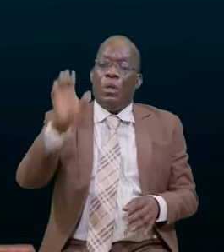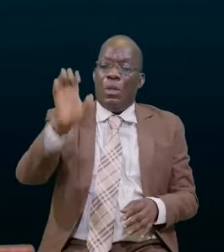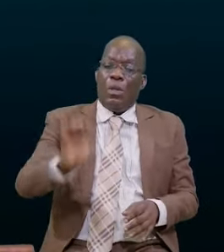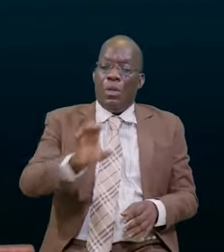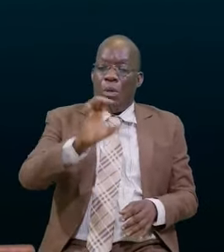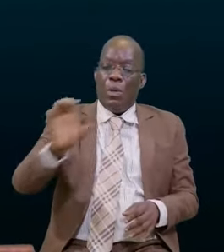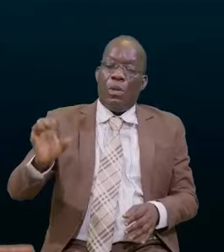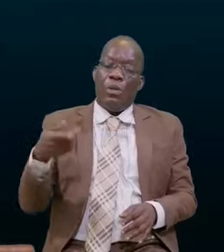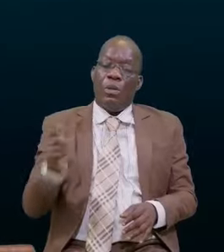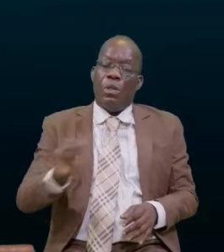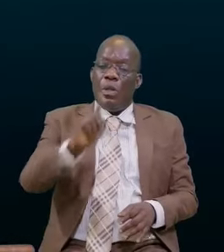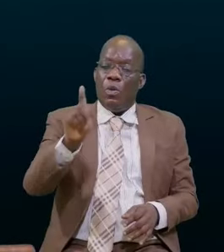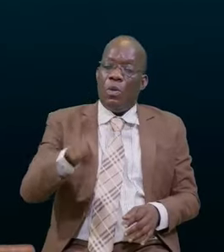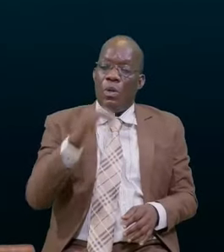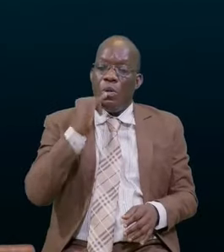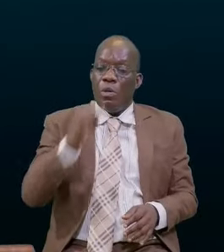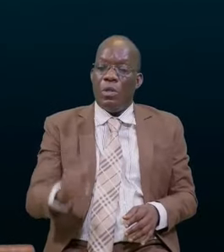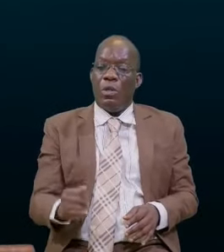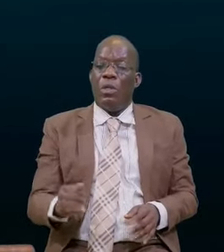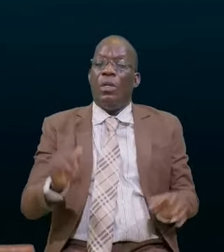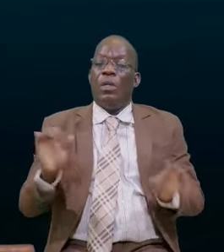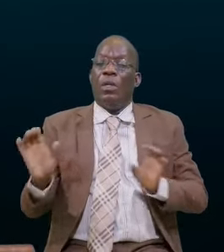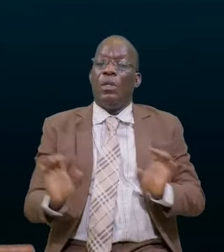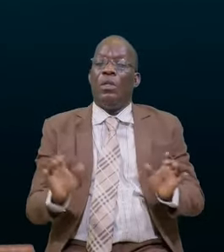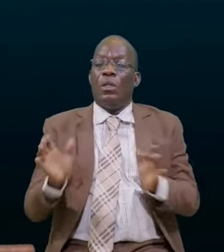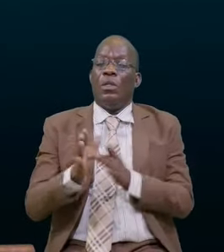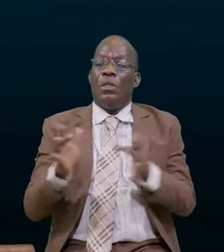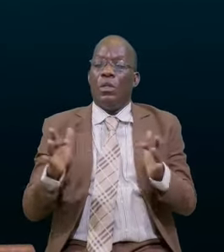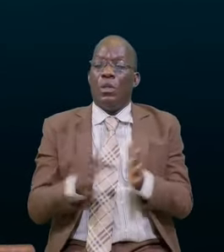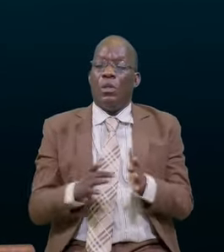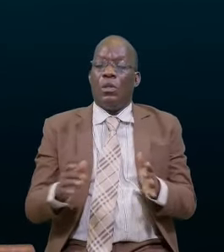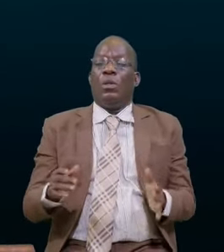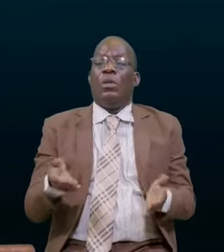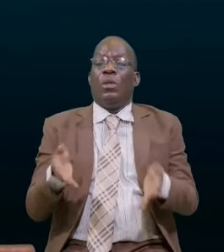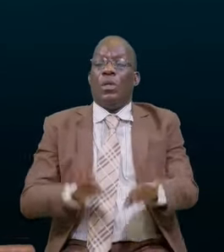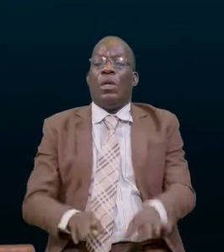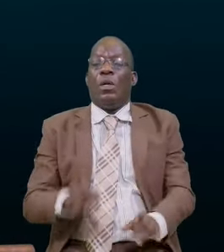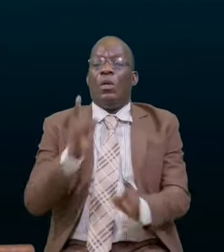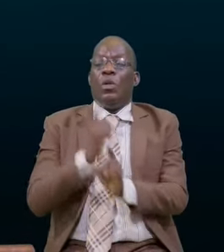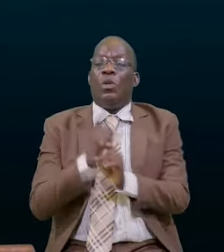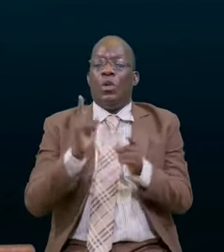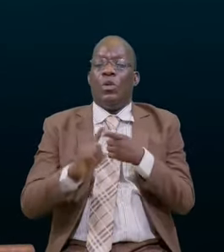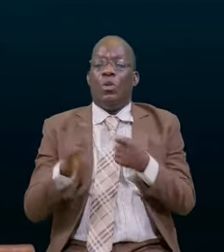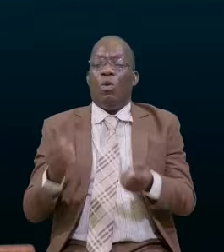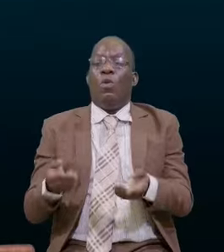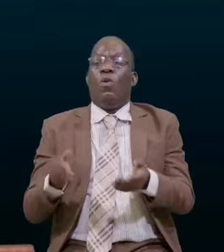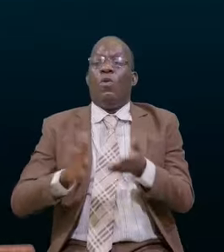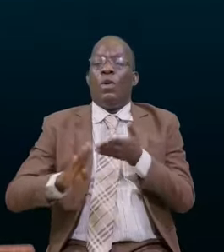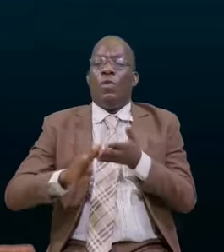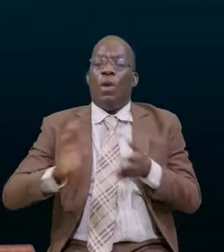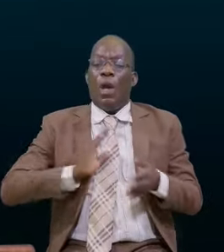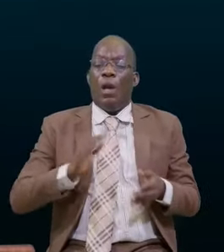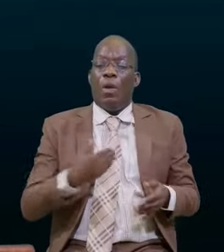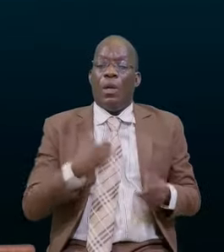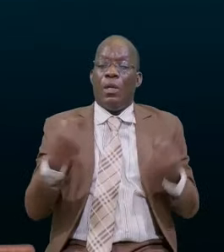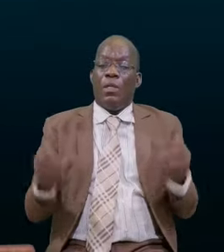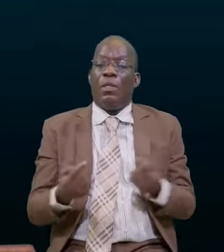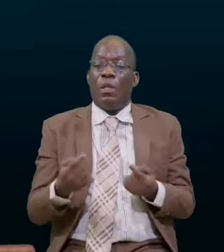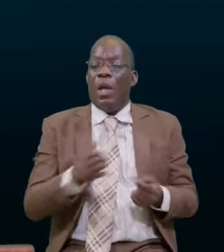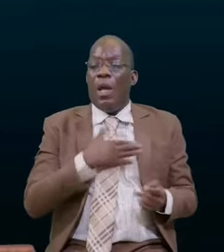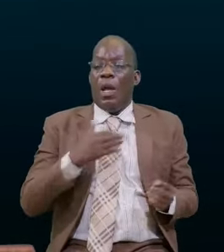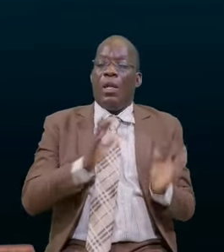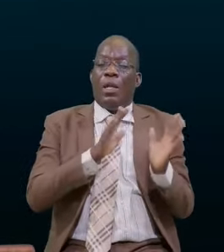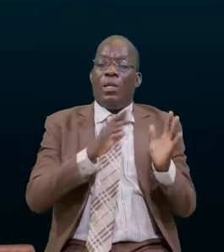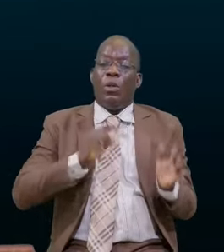to forgive us our sins when we get born again and then expects us to figure out how to live right